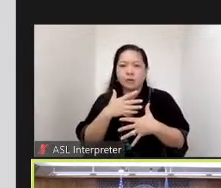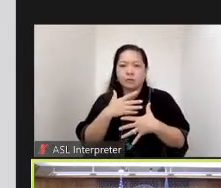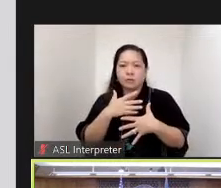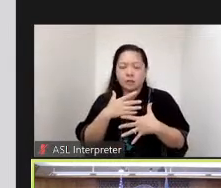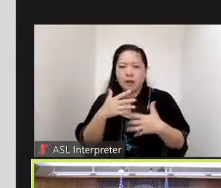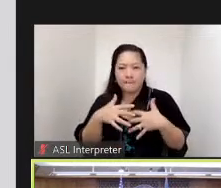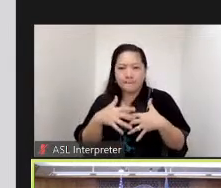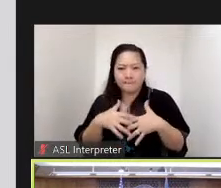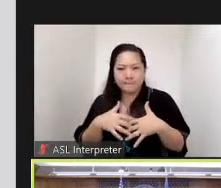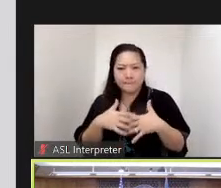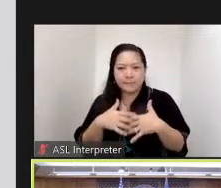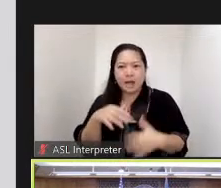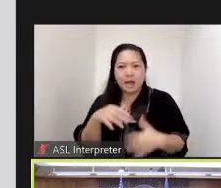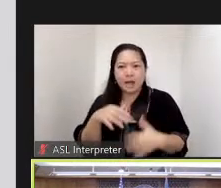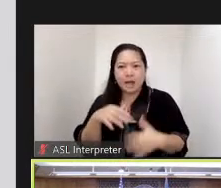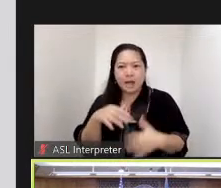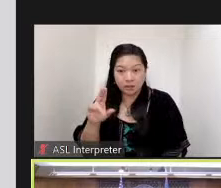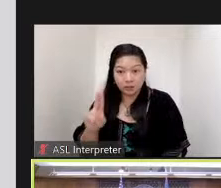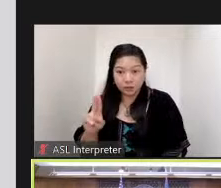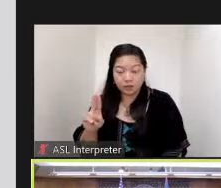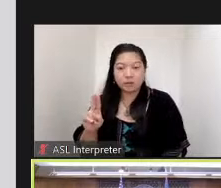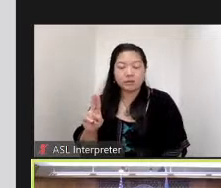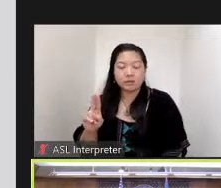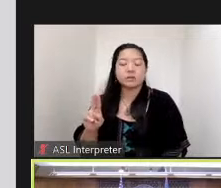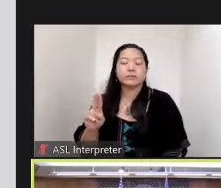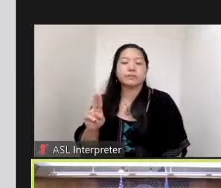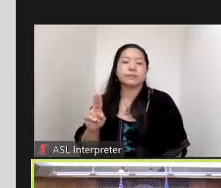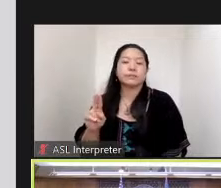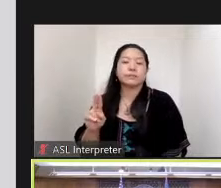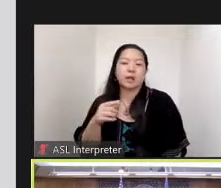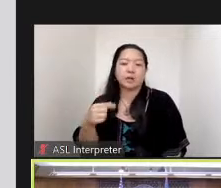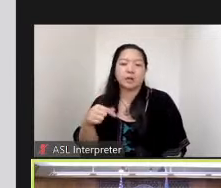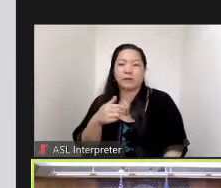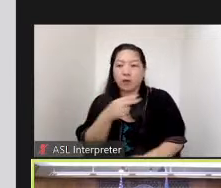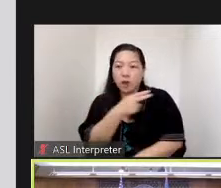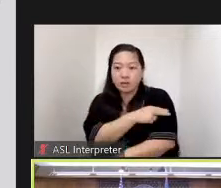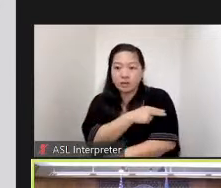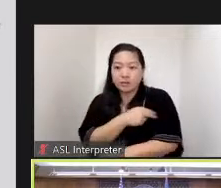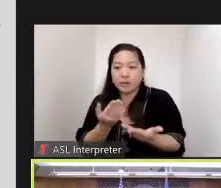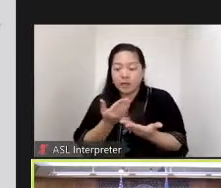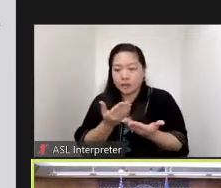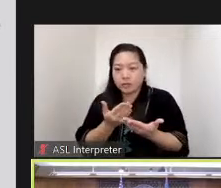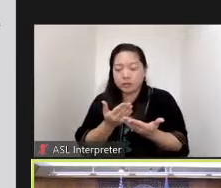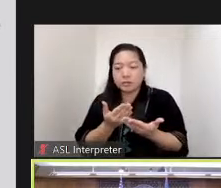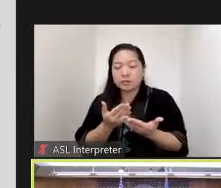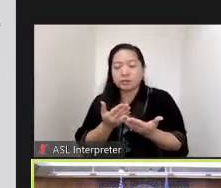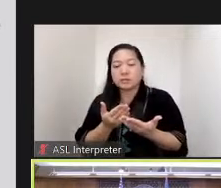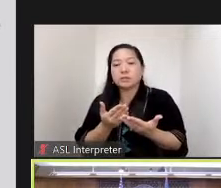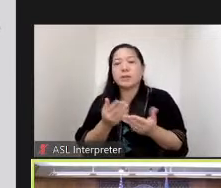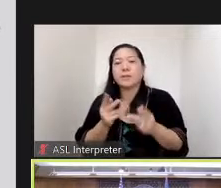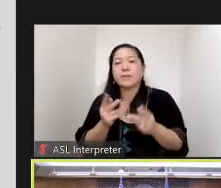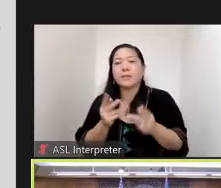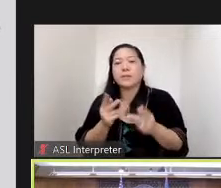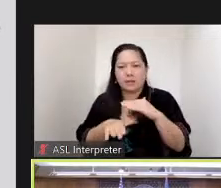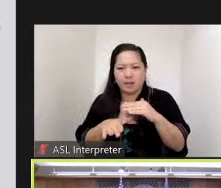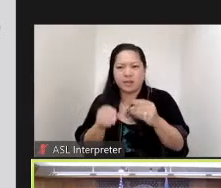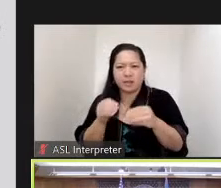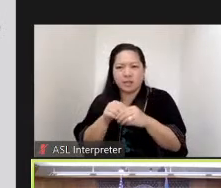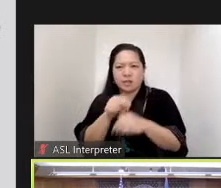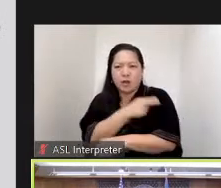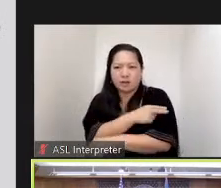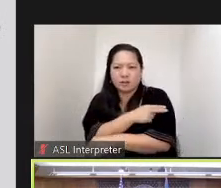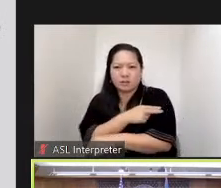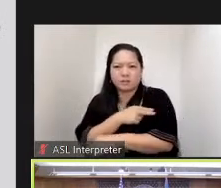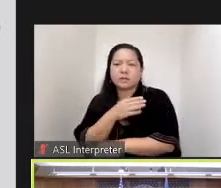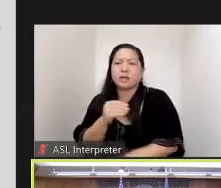during alpha and delta in terms of hospitalizations and ICU. Omicron hit us hard with cases, but not as much with